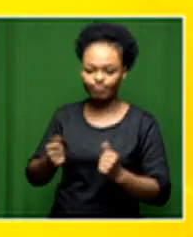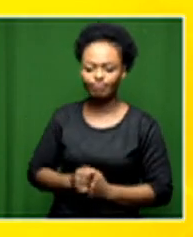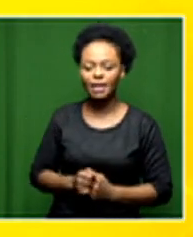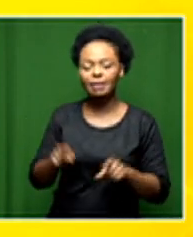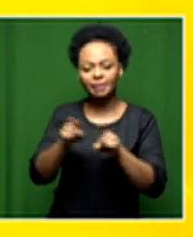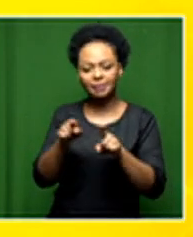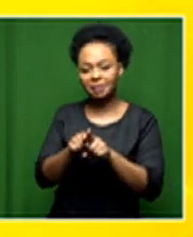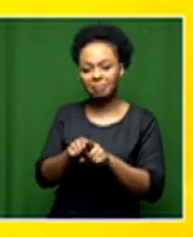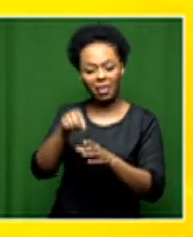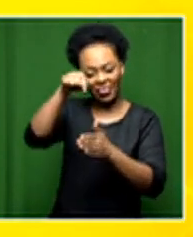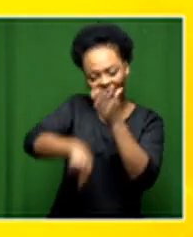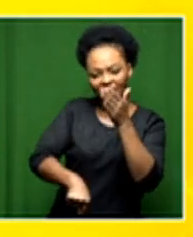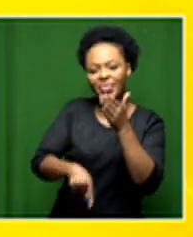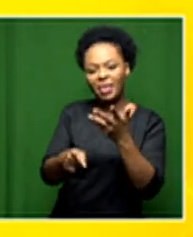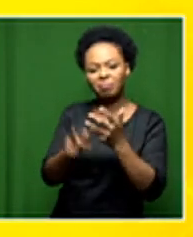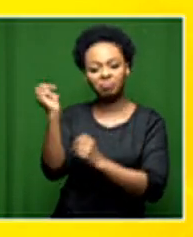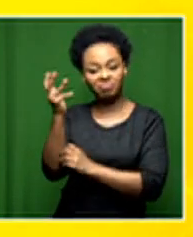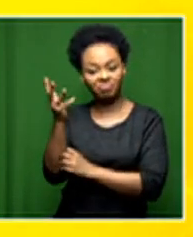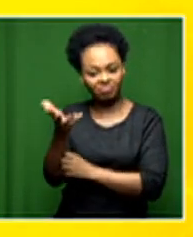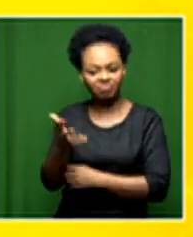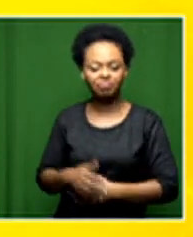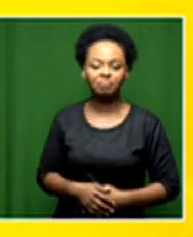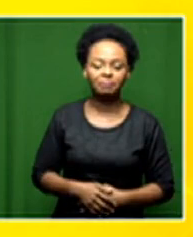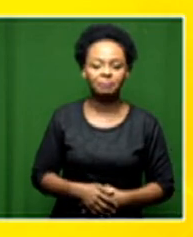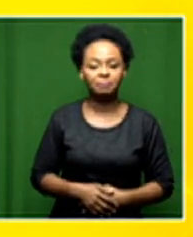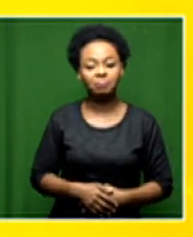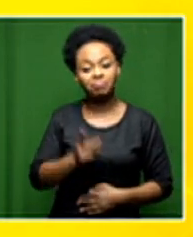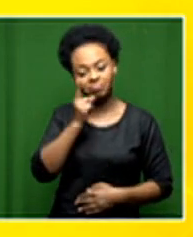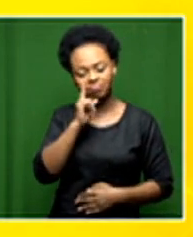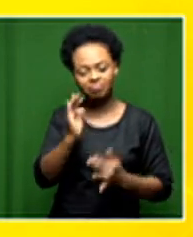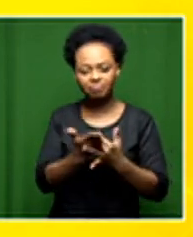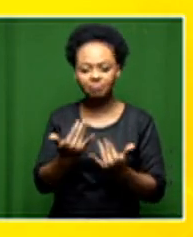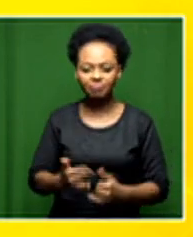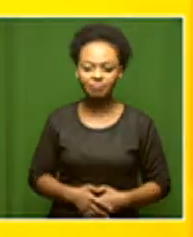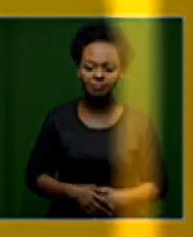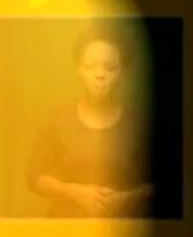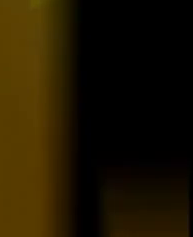of course the dire knock-on effects as we see playing out. Let's take a quick break.